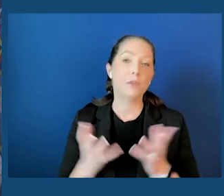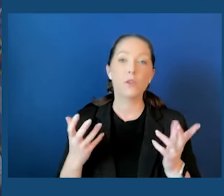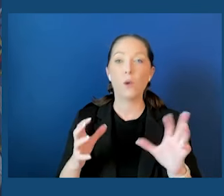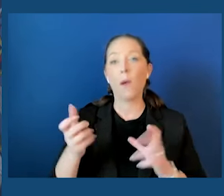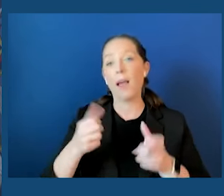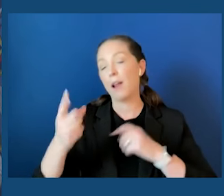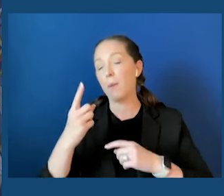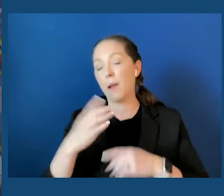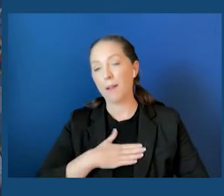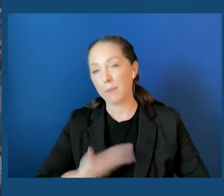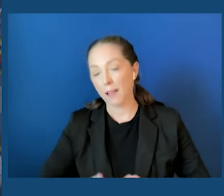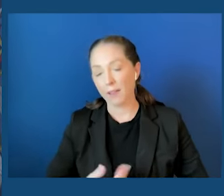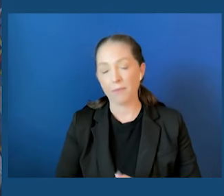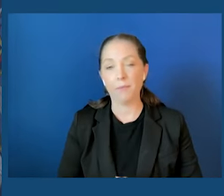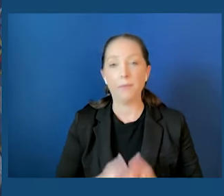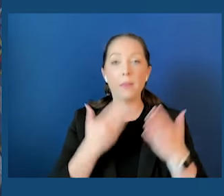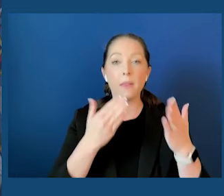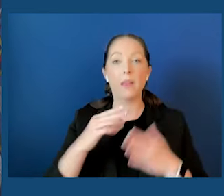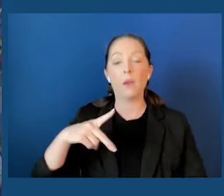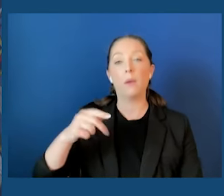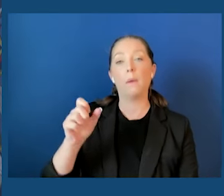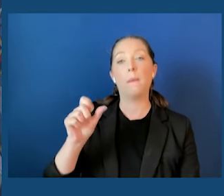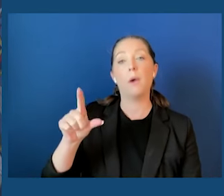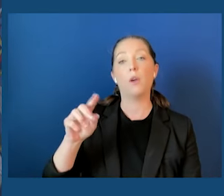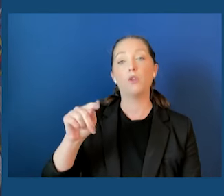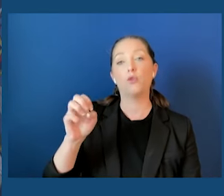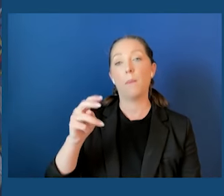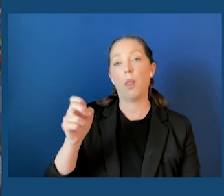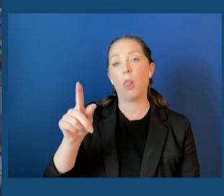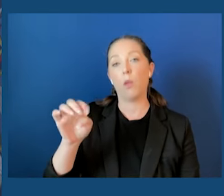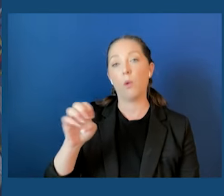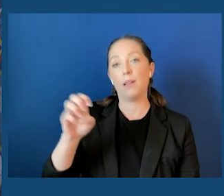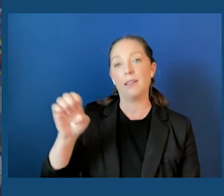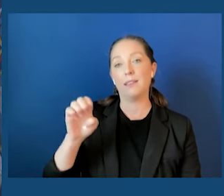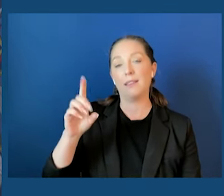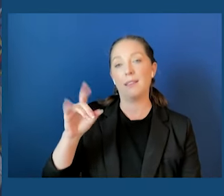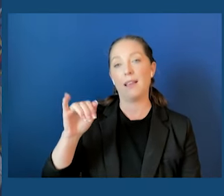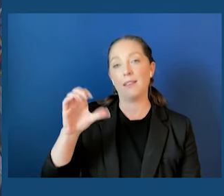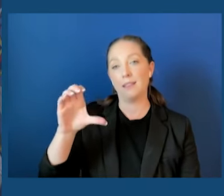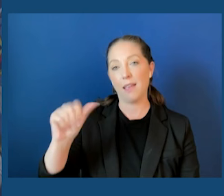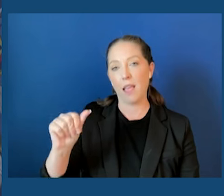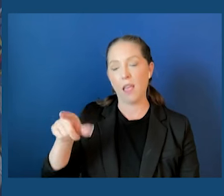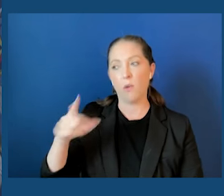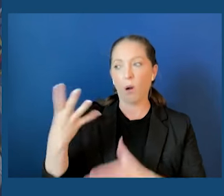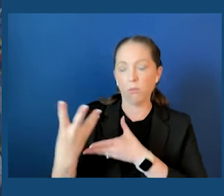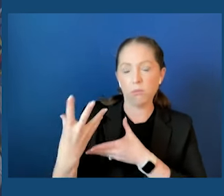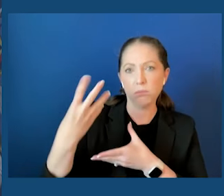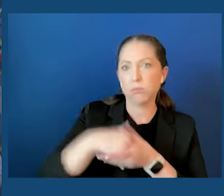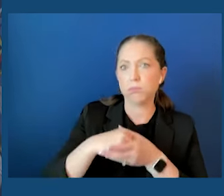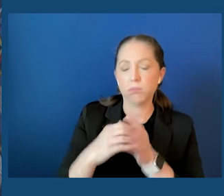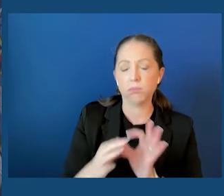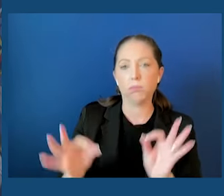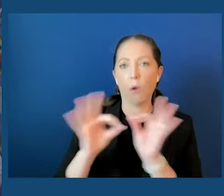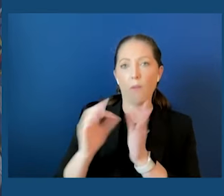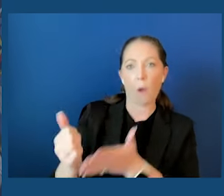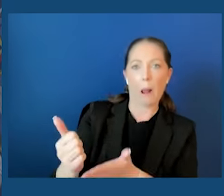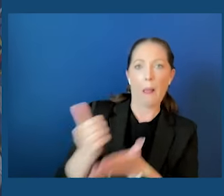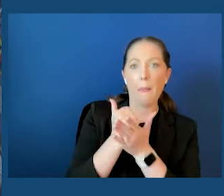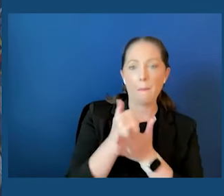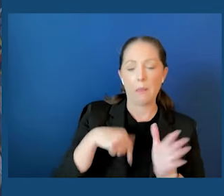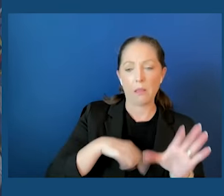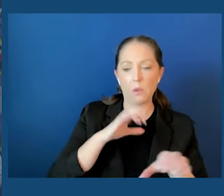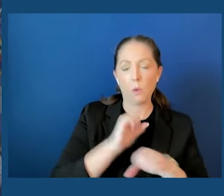thank Paul Tremolone from the ECIDA, who was very instrumental in helping us to do the work that we have